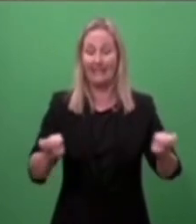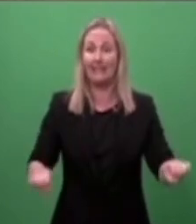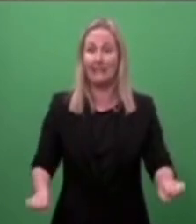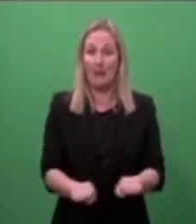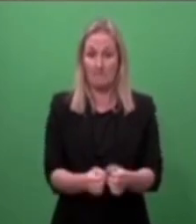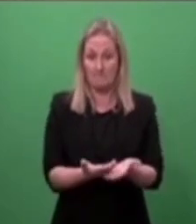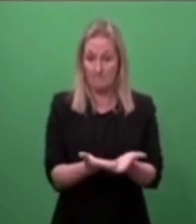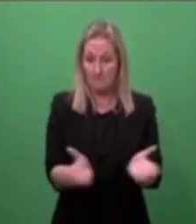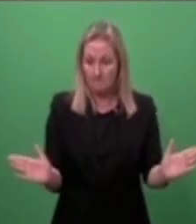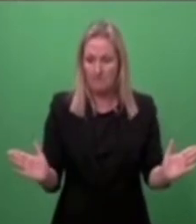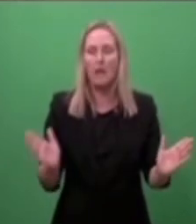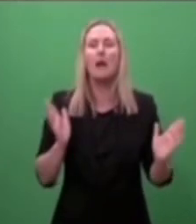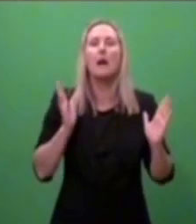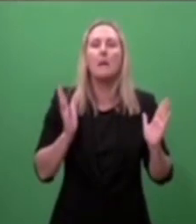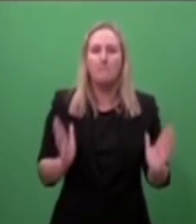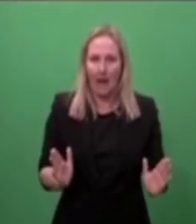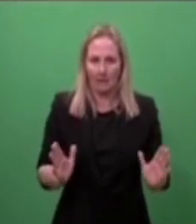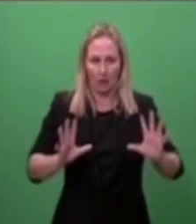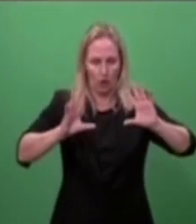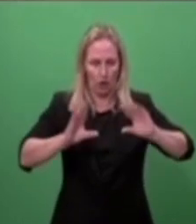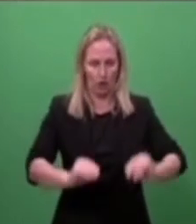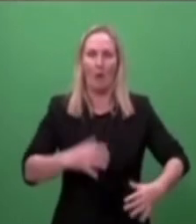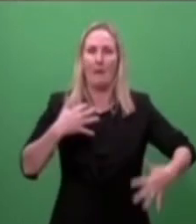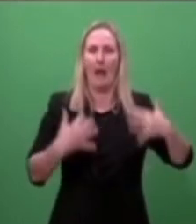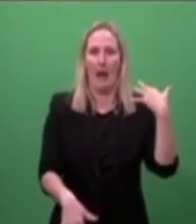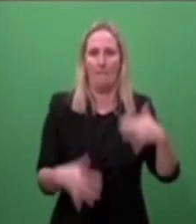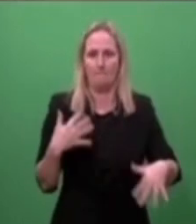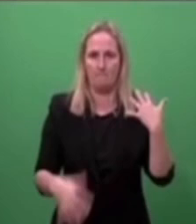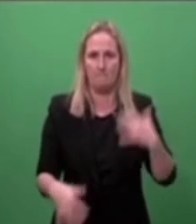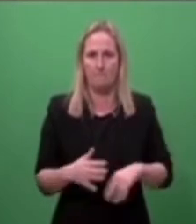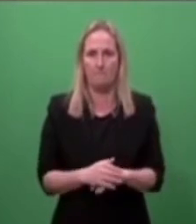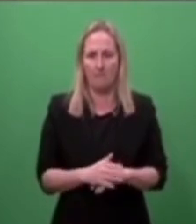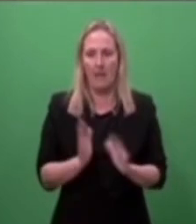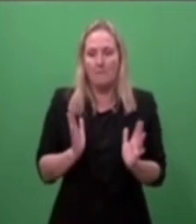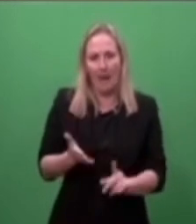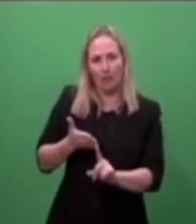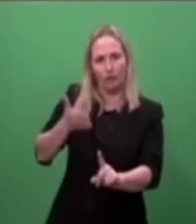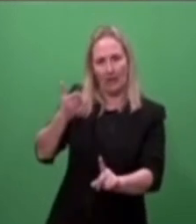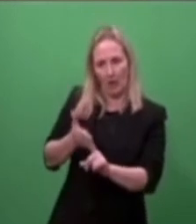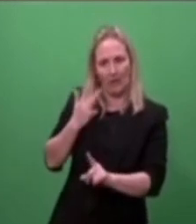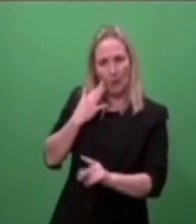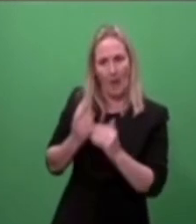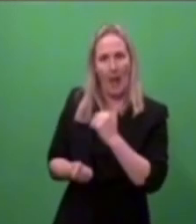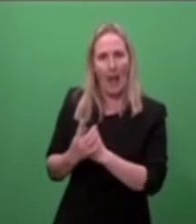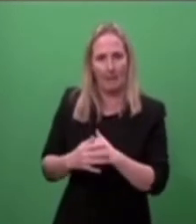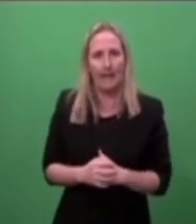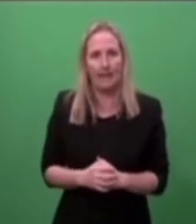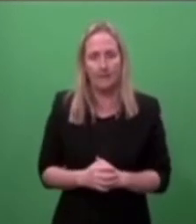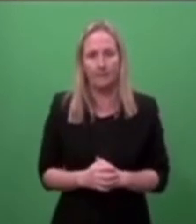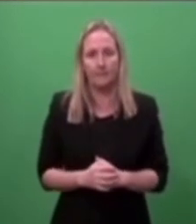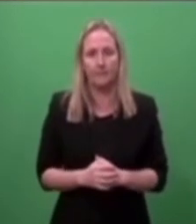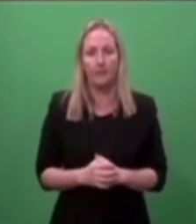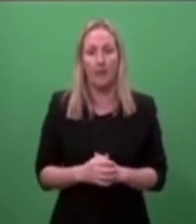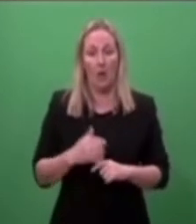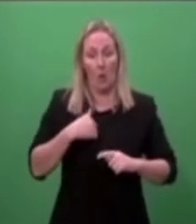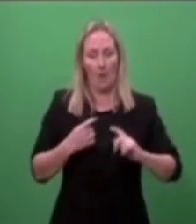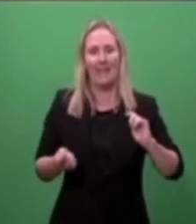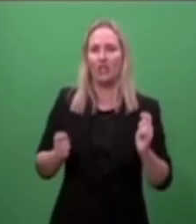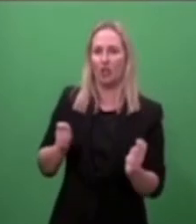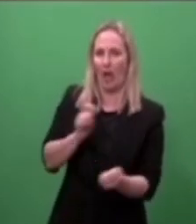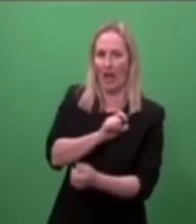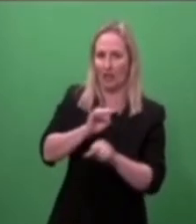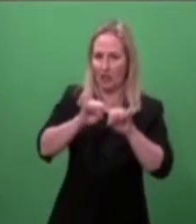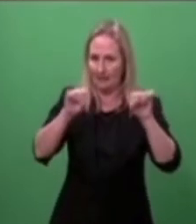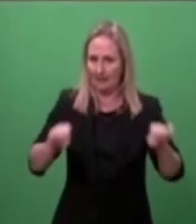recognise harm and stop it from happening. We are making changes to address the issues in care and protection